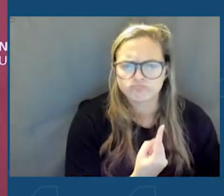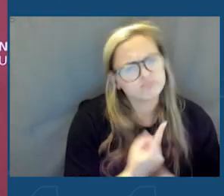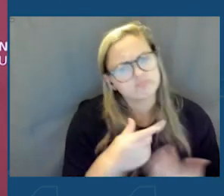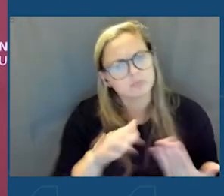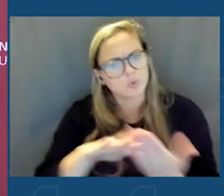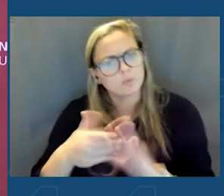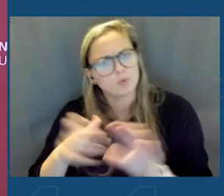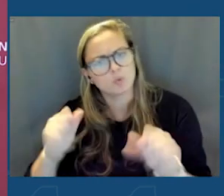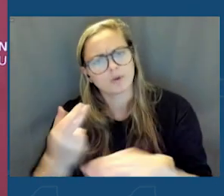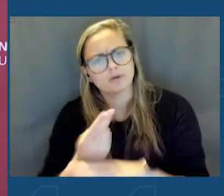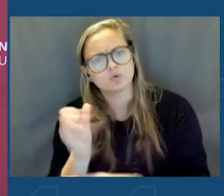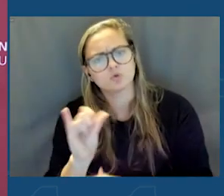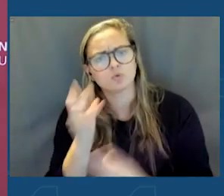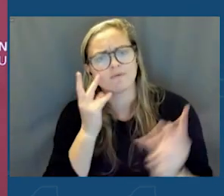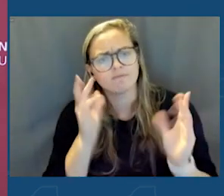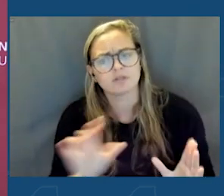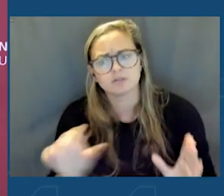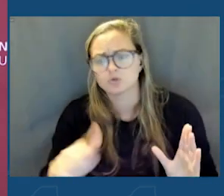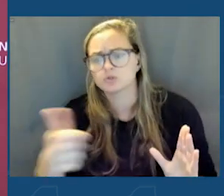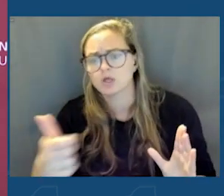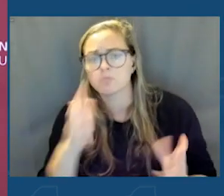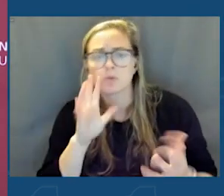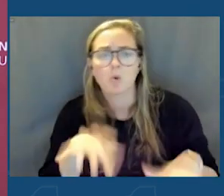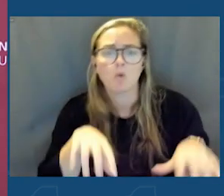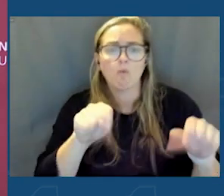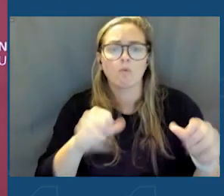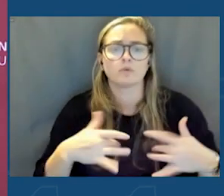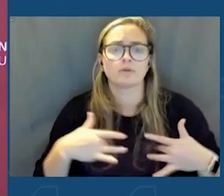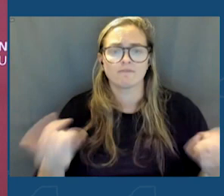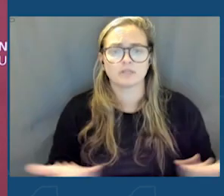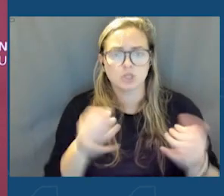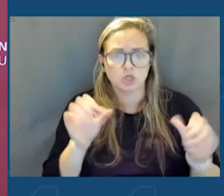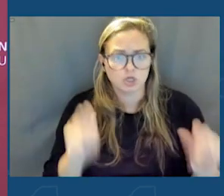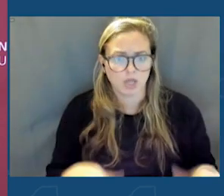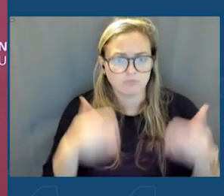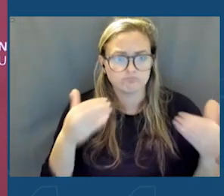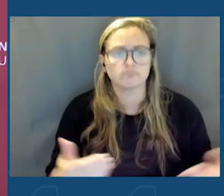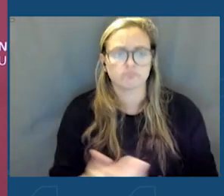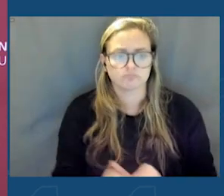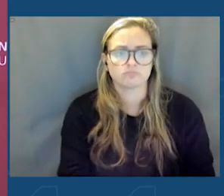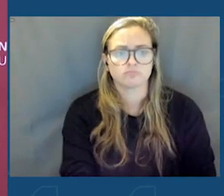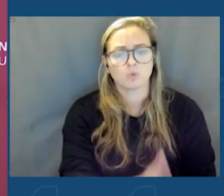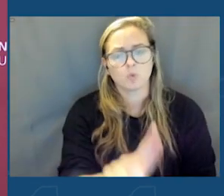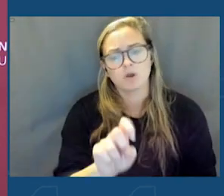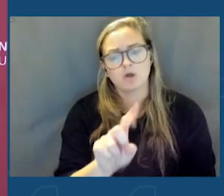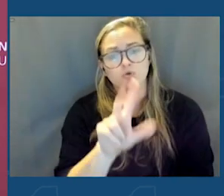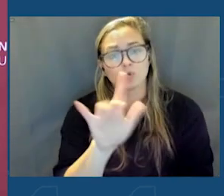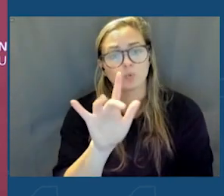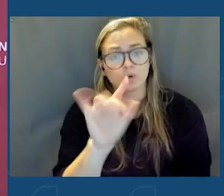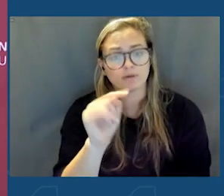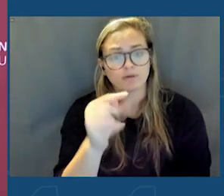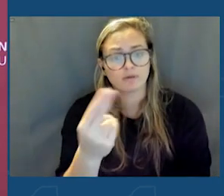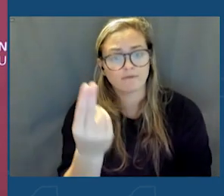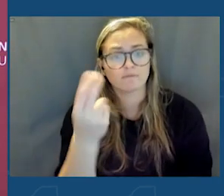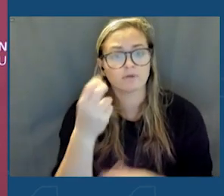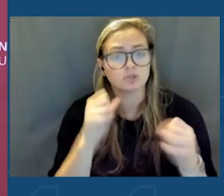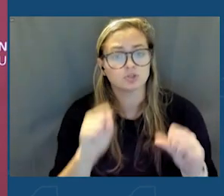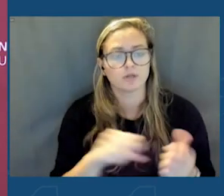and for visitors and others who may want to host events here on 125th Street. And then